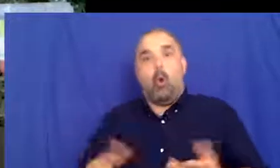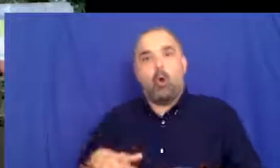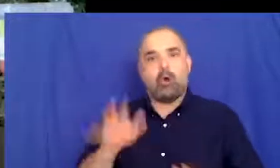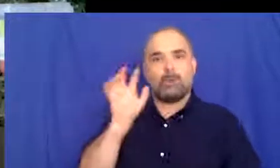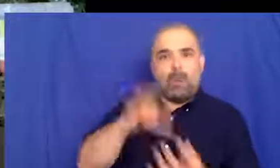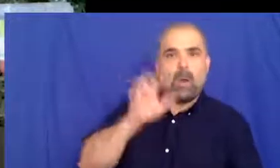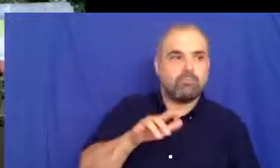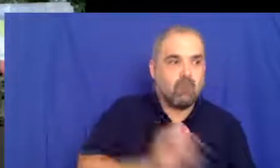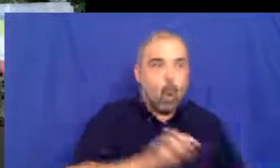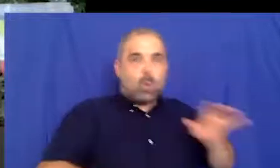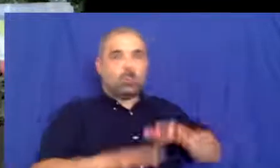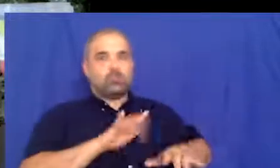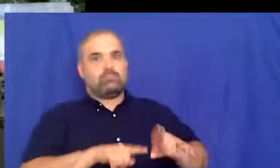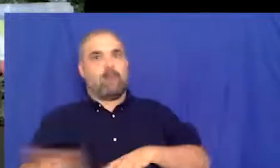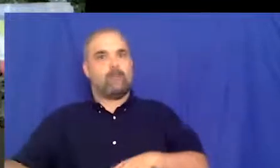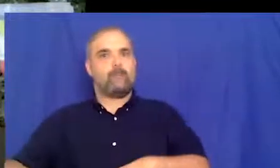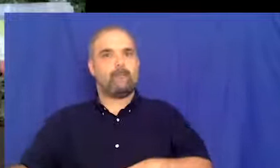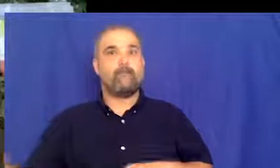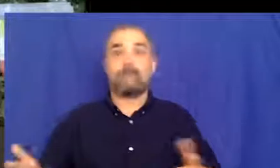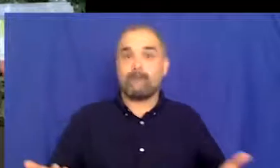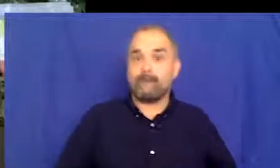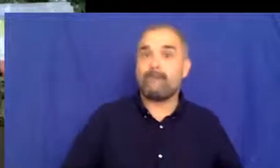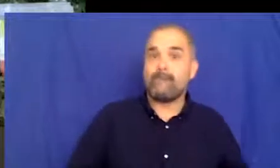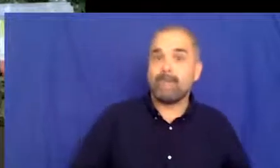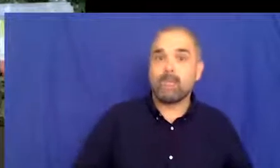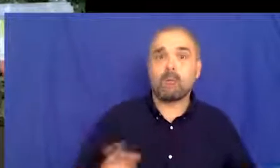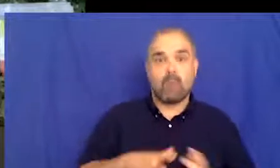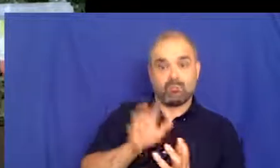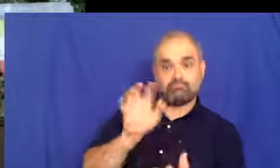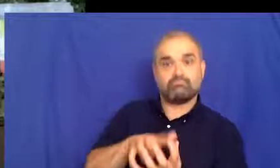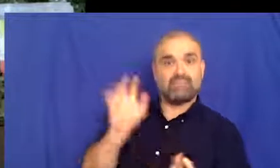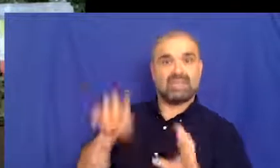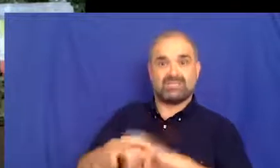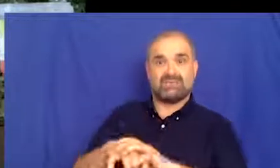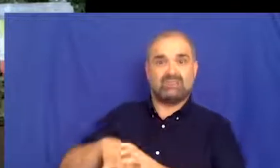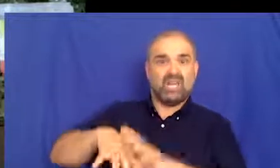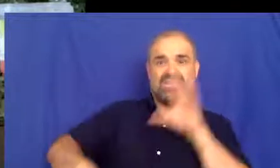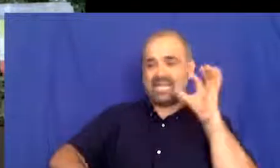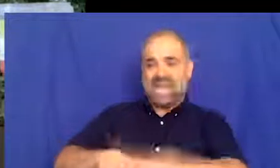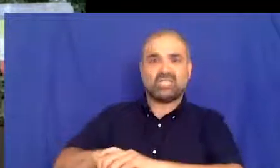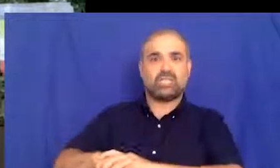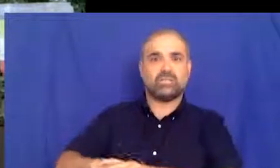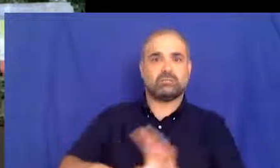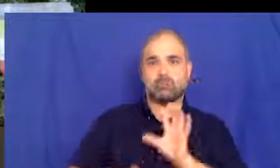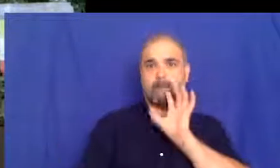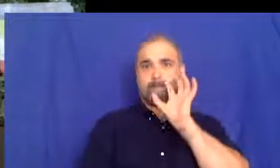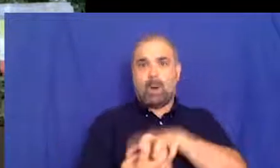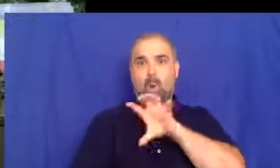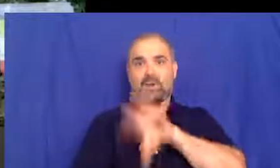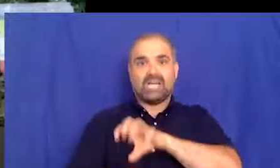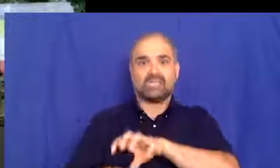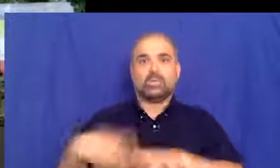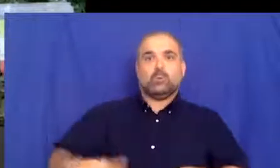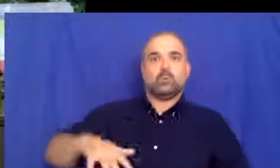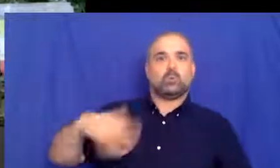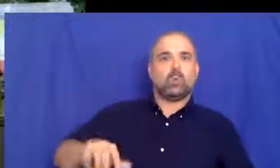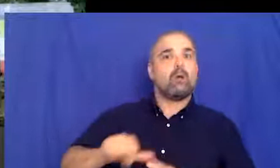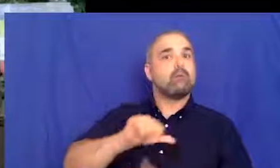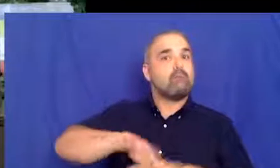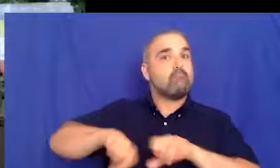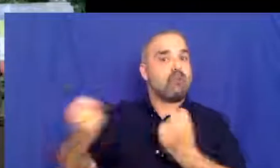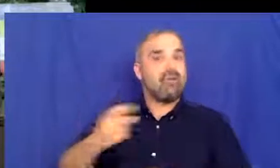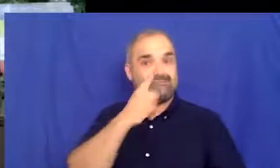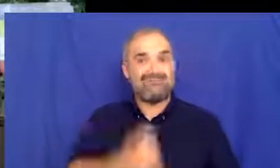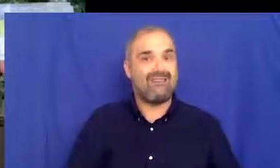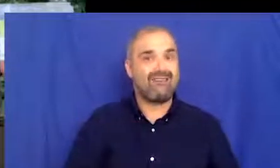So like snapping shut, he actually startles an animal and it's actually quite scary. But if he does catch them in there, he can actually break their paw because he's got a lot of strong